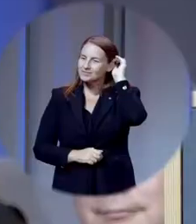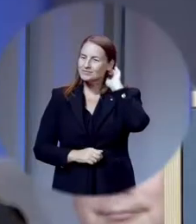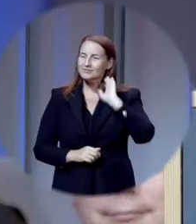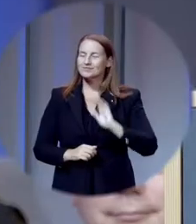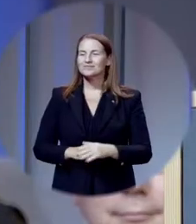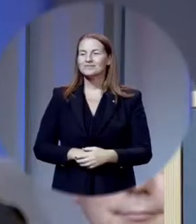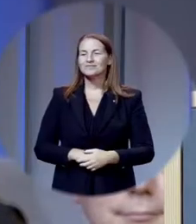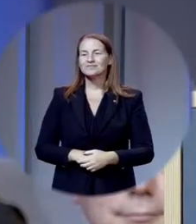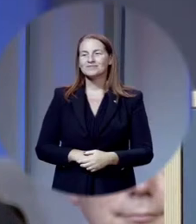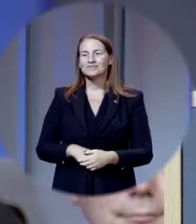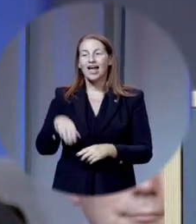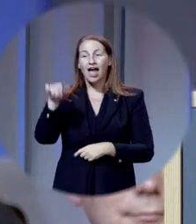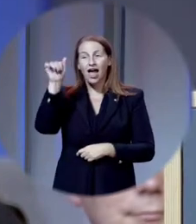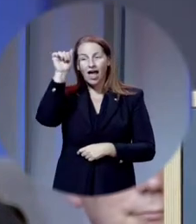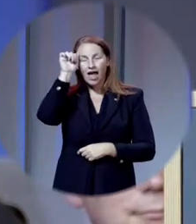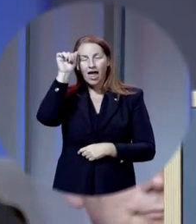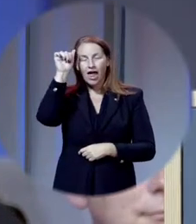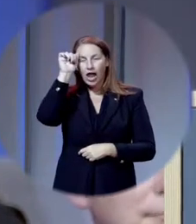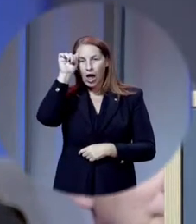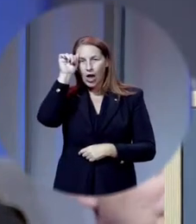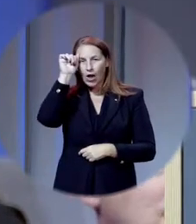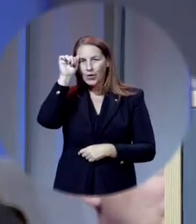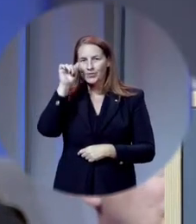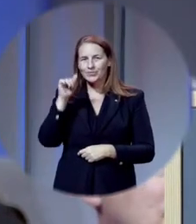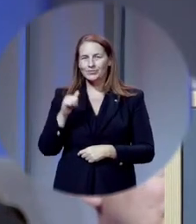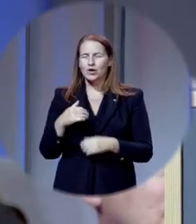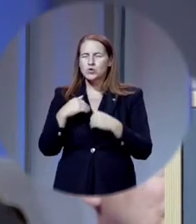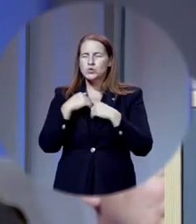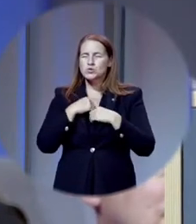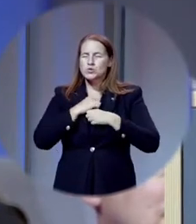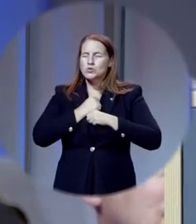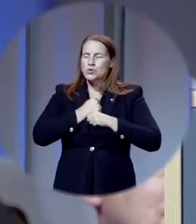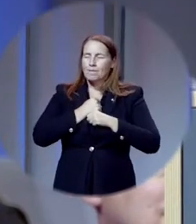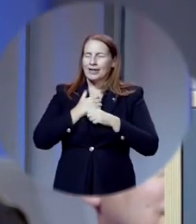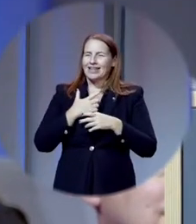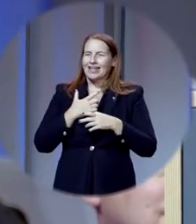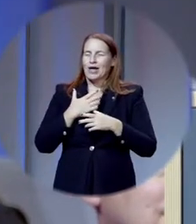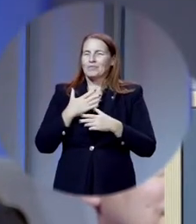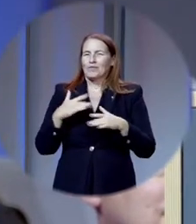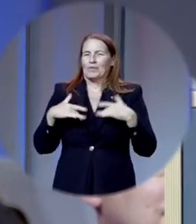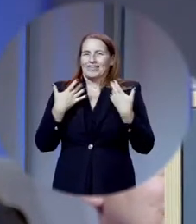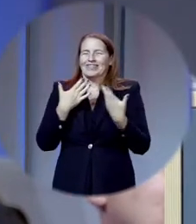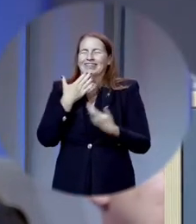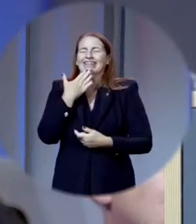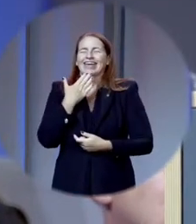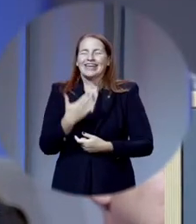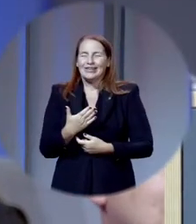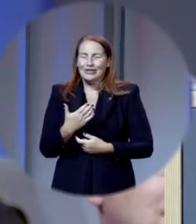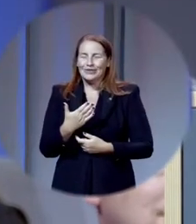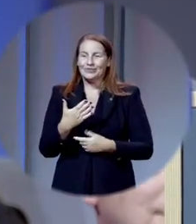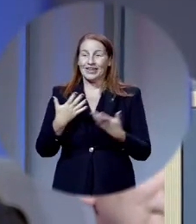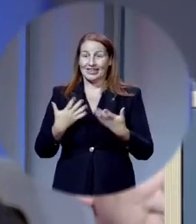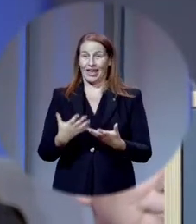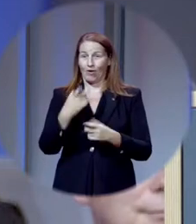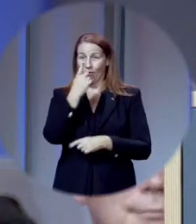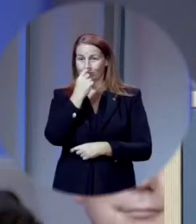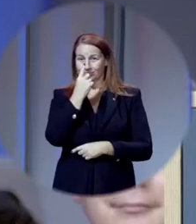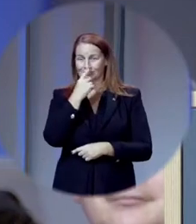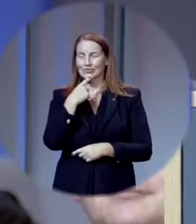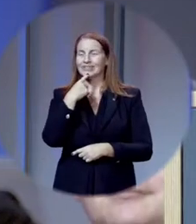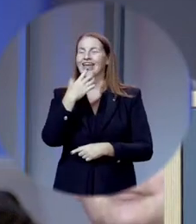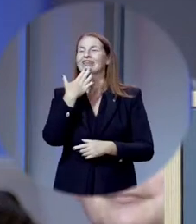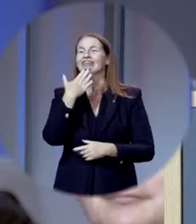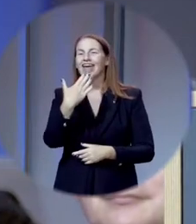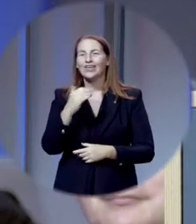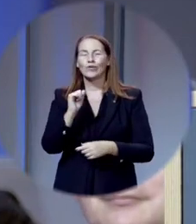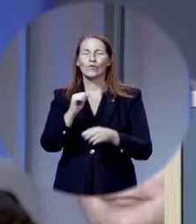I know within you is the opportunity now, with all that pent-up gratitude, to express your gratitude to your friends and your families